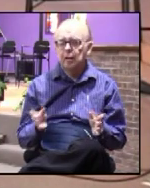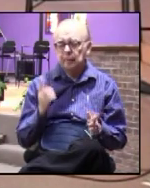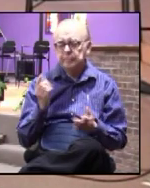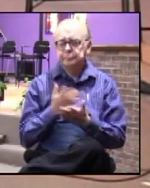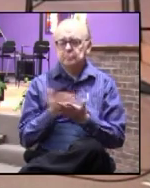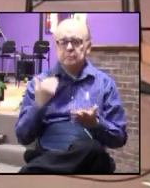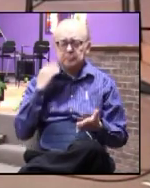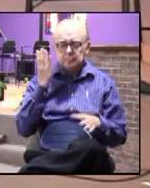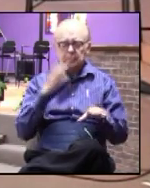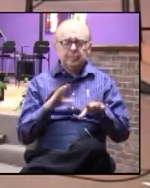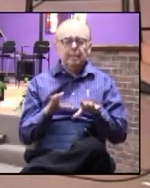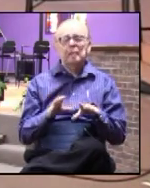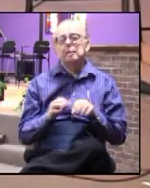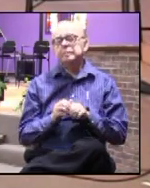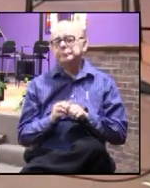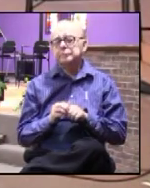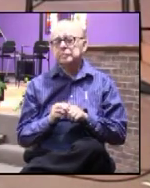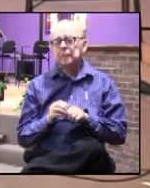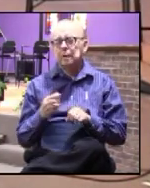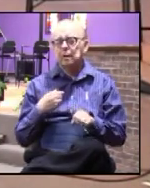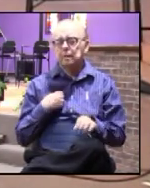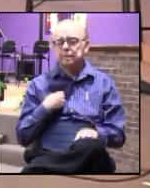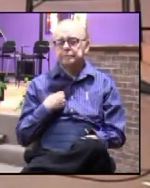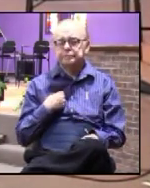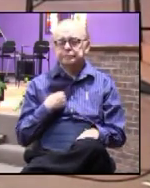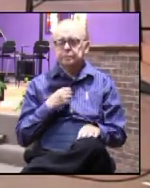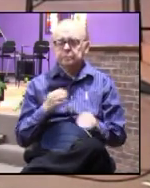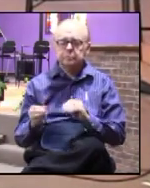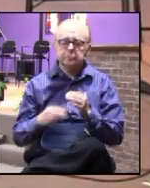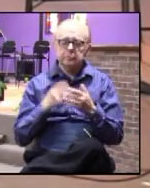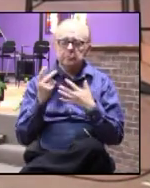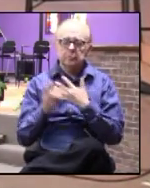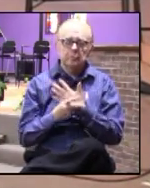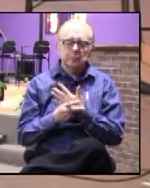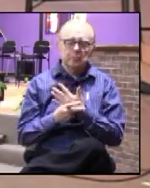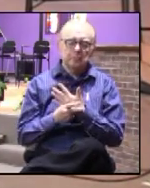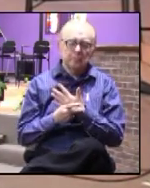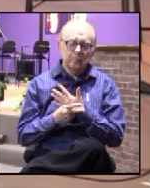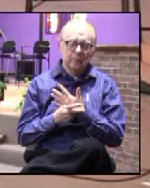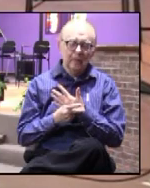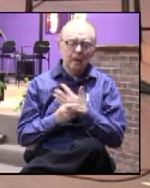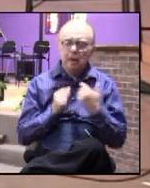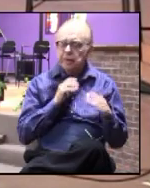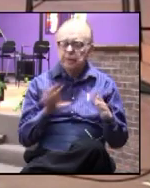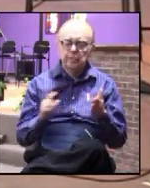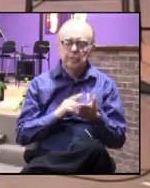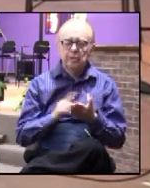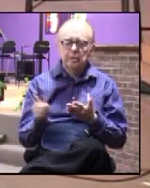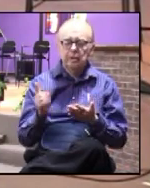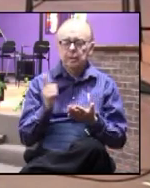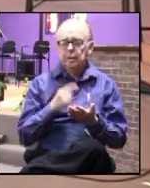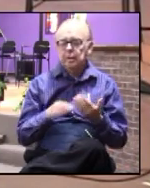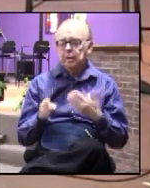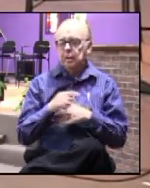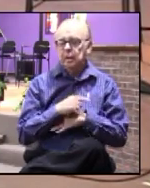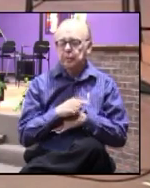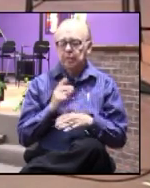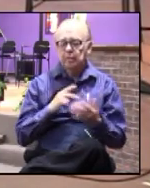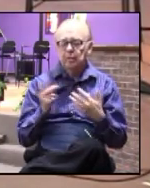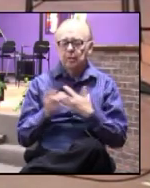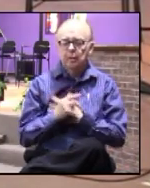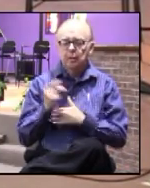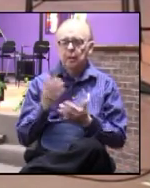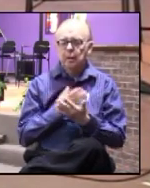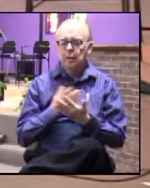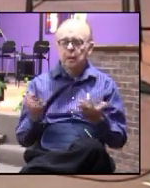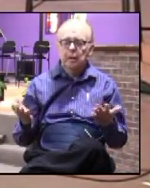things that we're doing is I've been putting in your bulletins. I didn't do it this week, but they will be back next week. It's the things that are